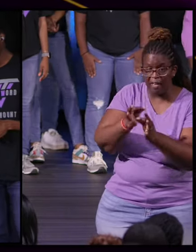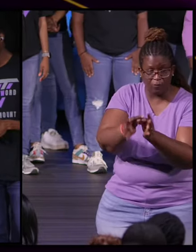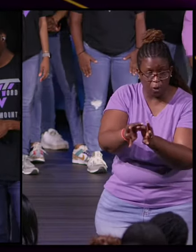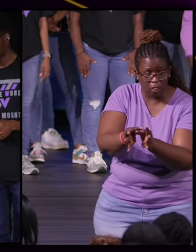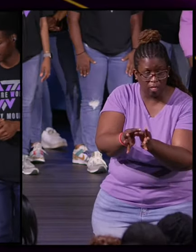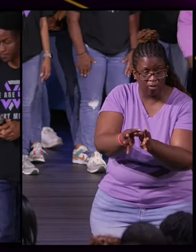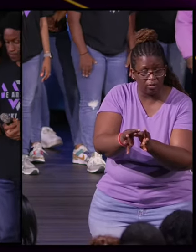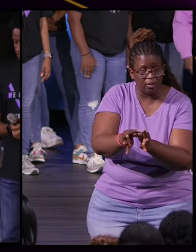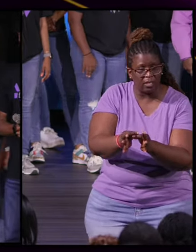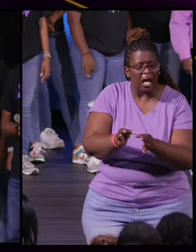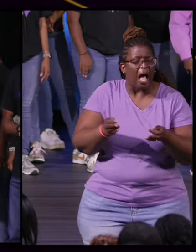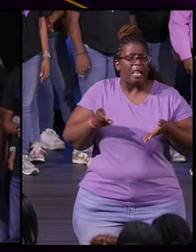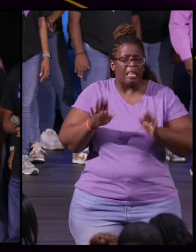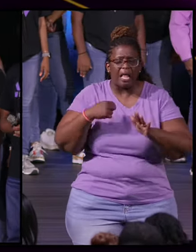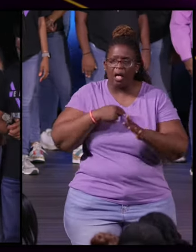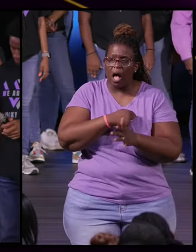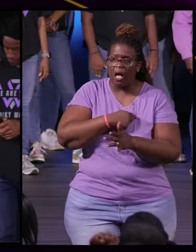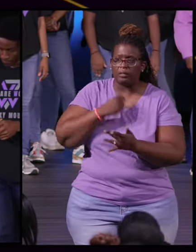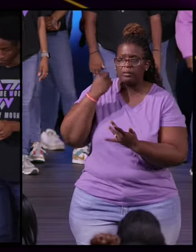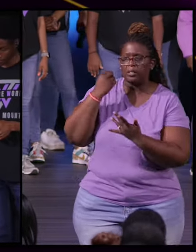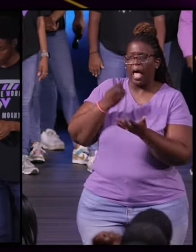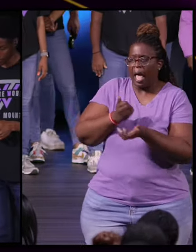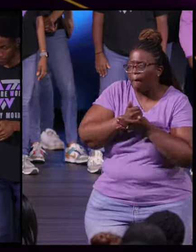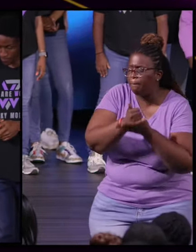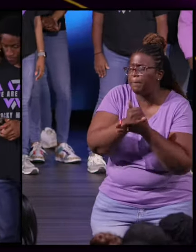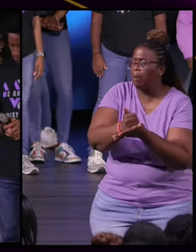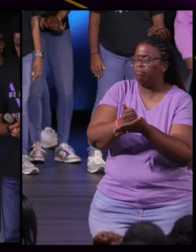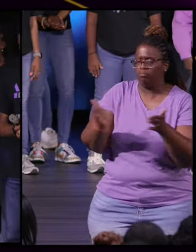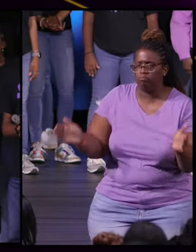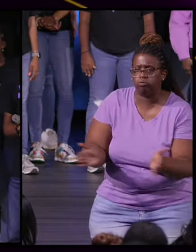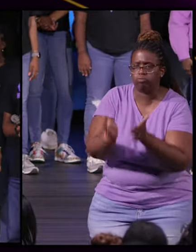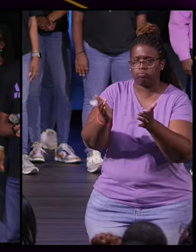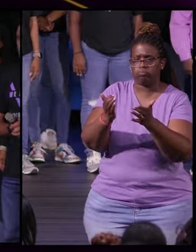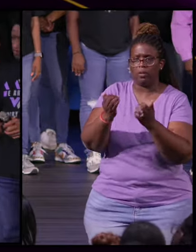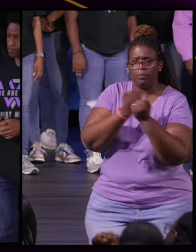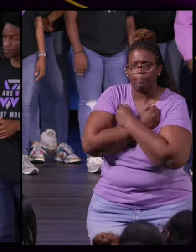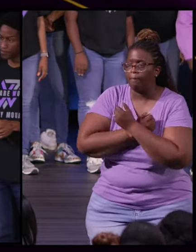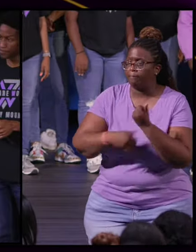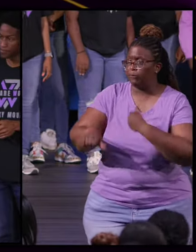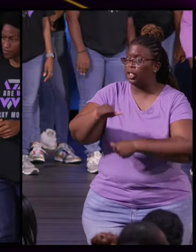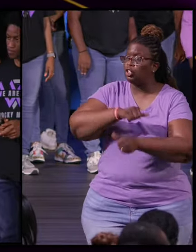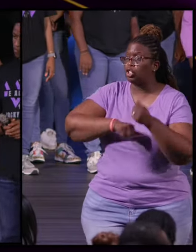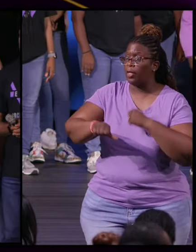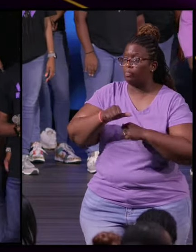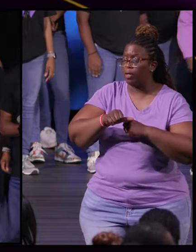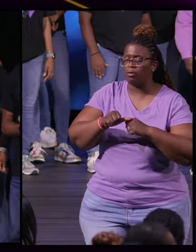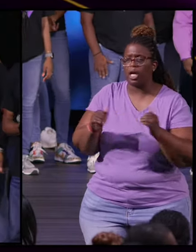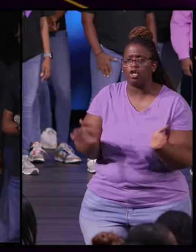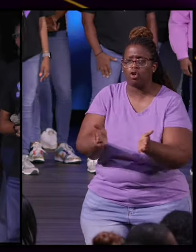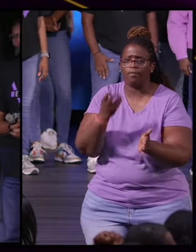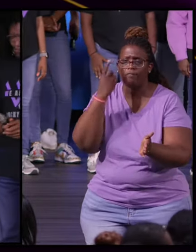And let us consider one another in order to stir up love and good works.